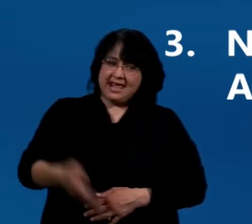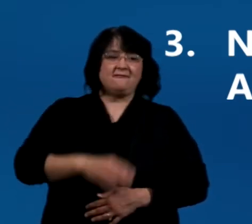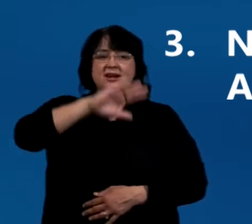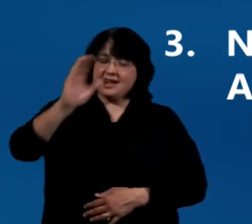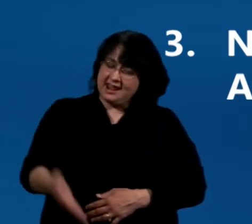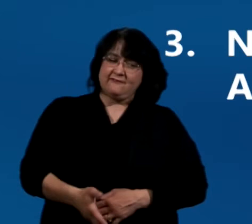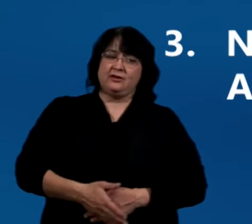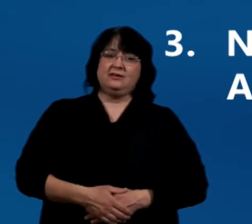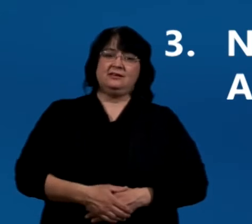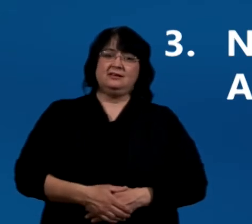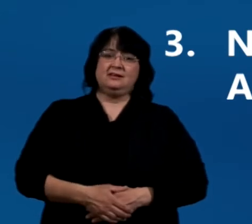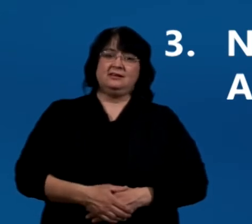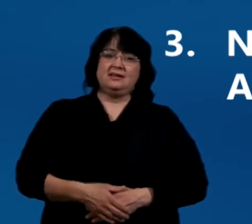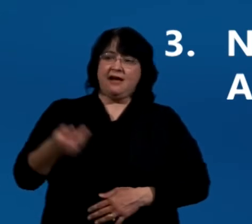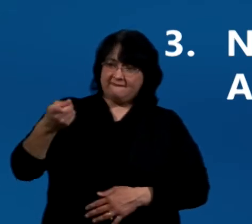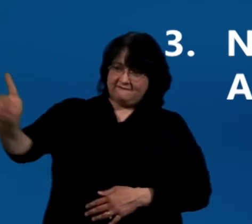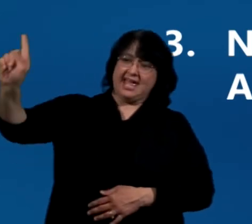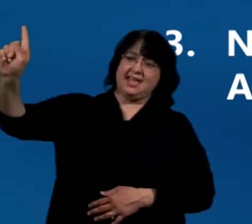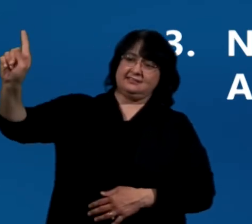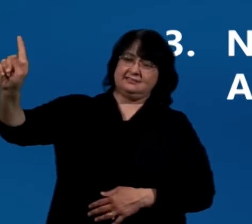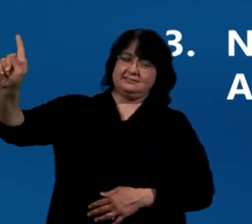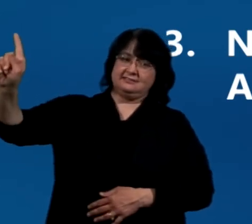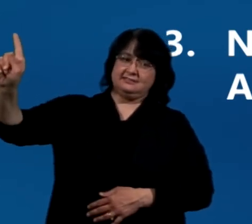ever offend